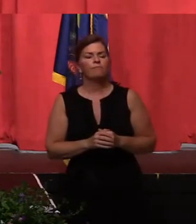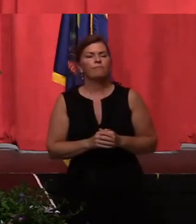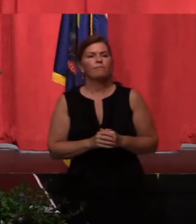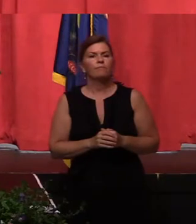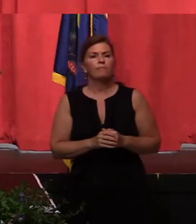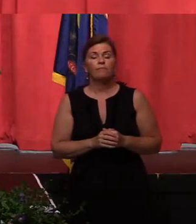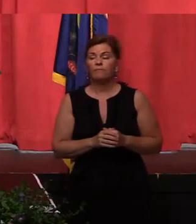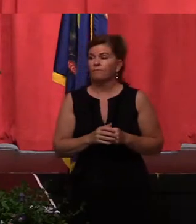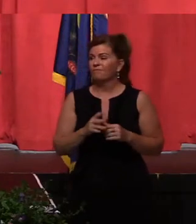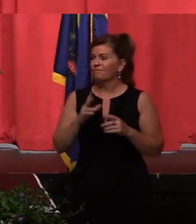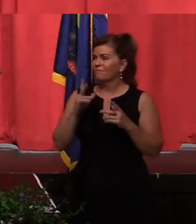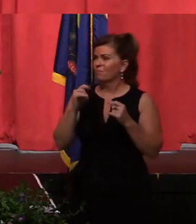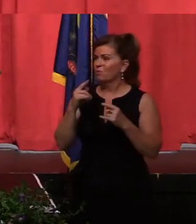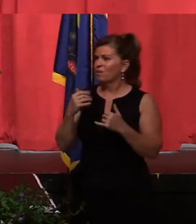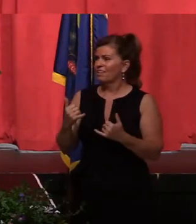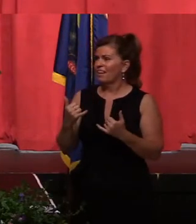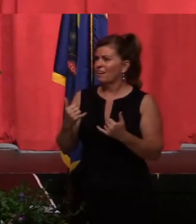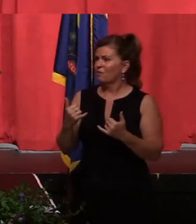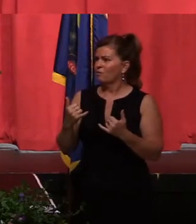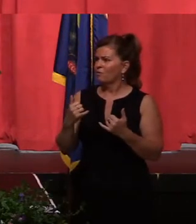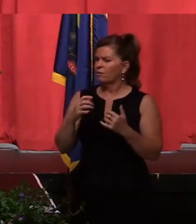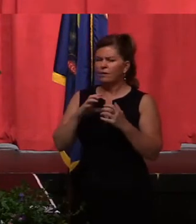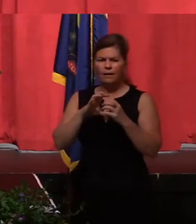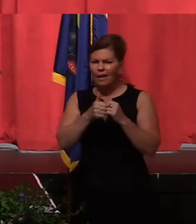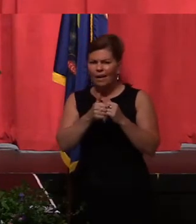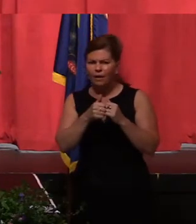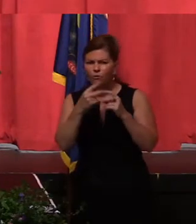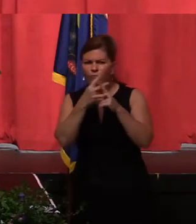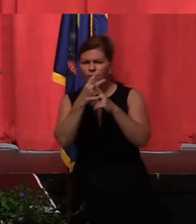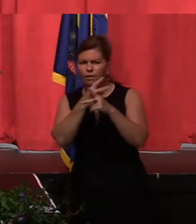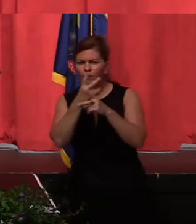huh? What's the rubric for life?